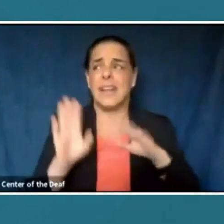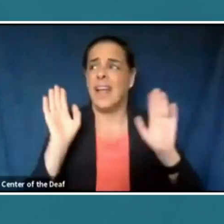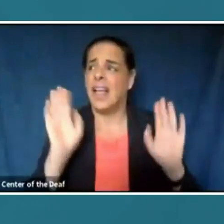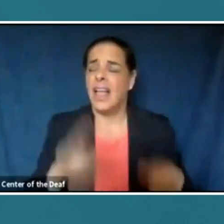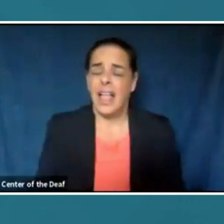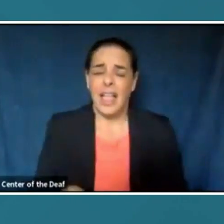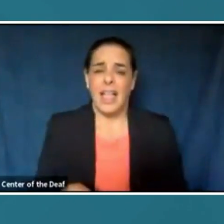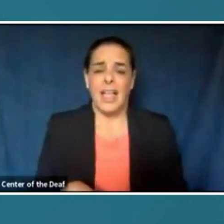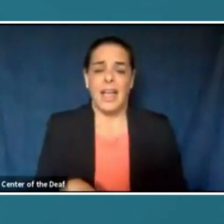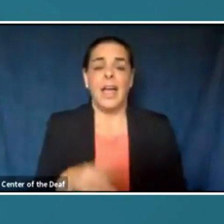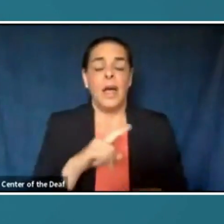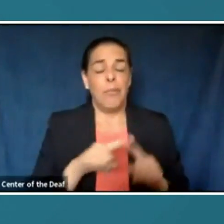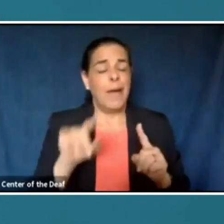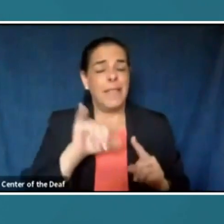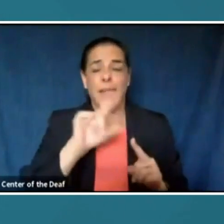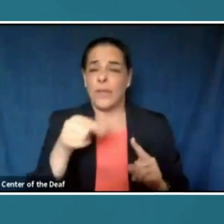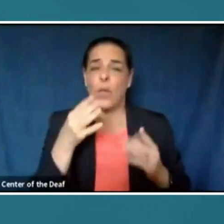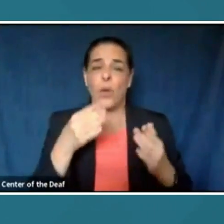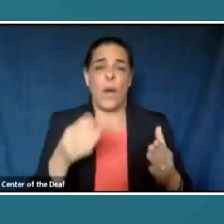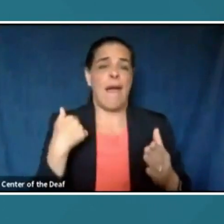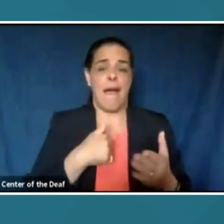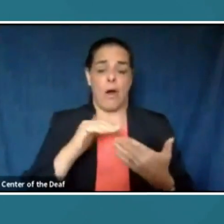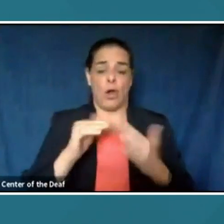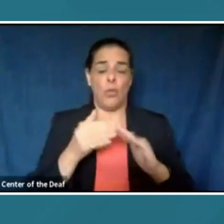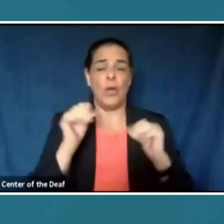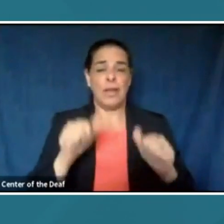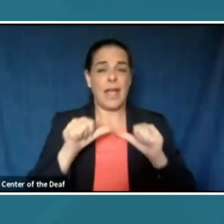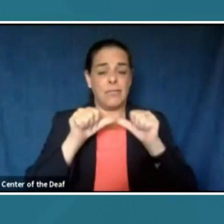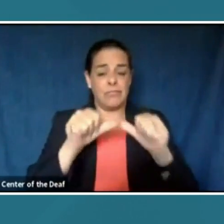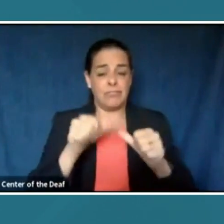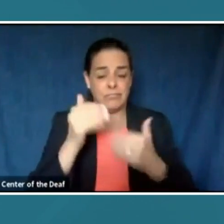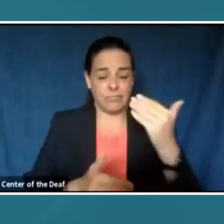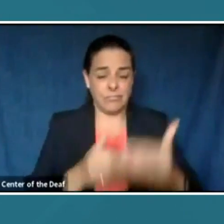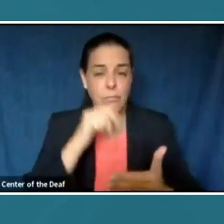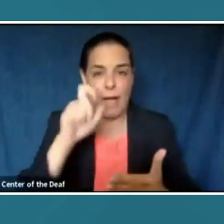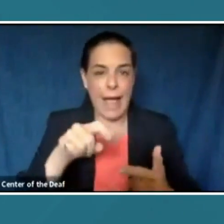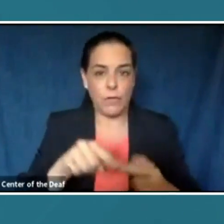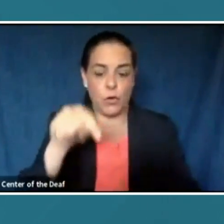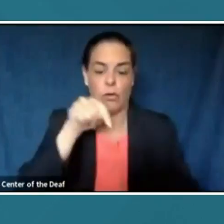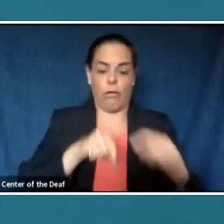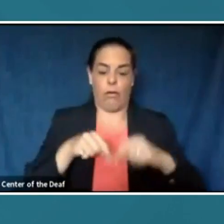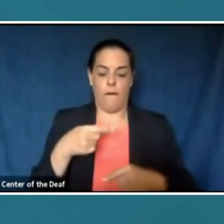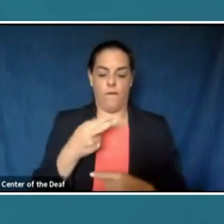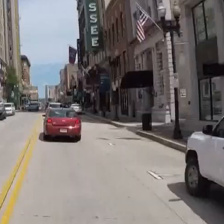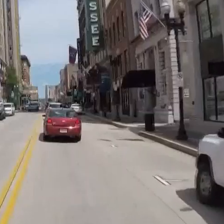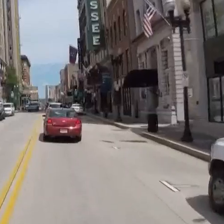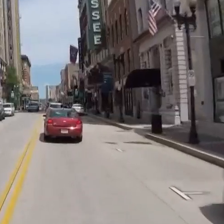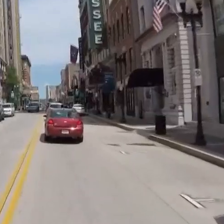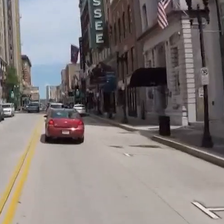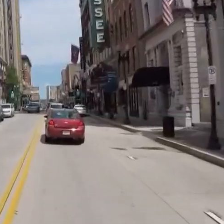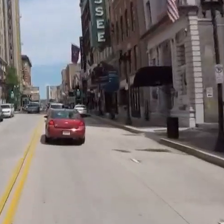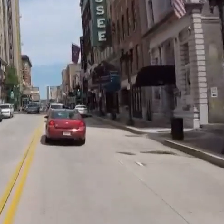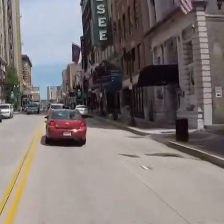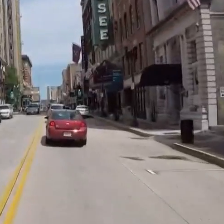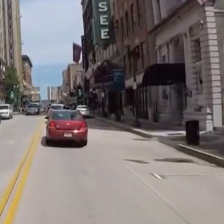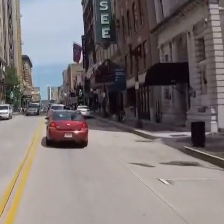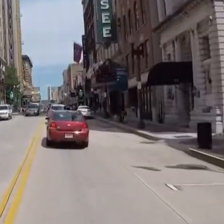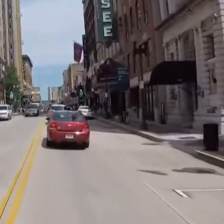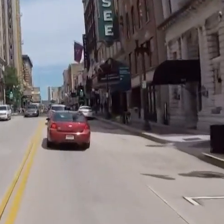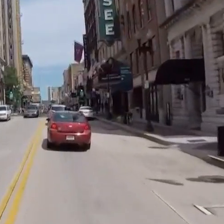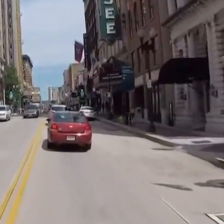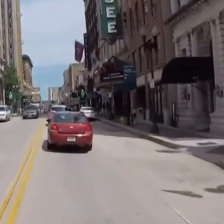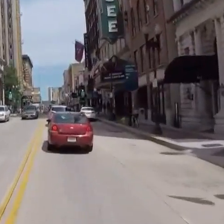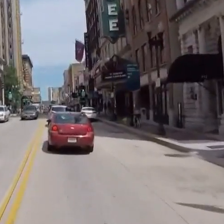really move our community forward and not have to revert back to phase one. We don't want to do that. Nobody wants to do that. Leslie Ackerson